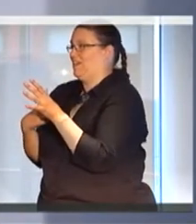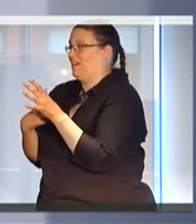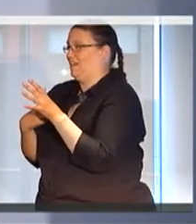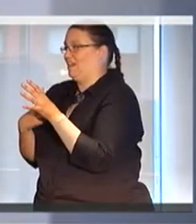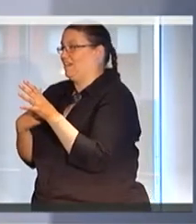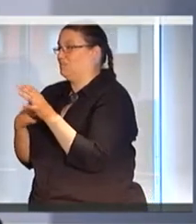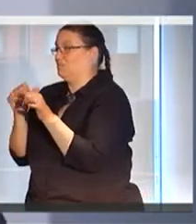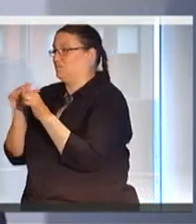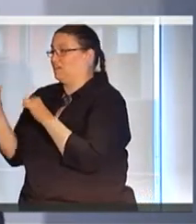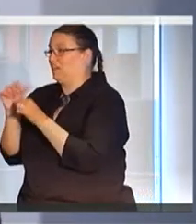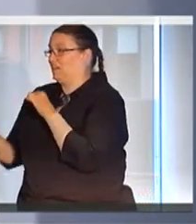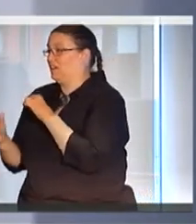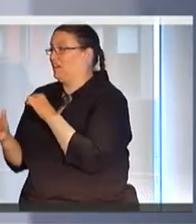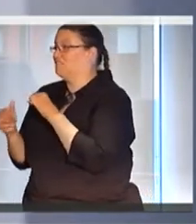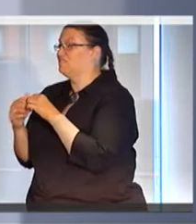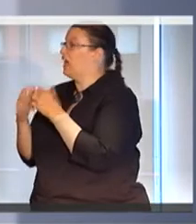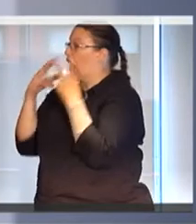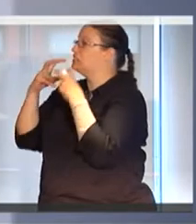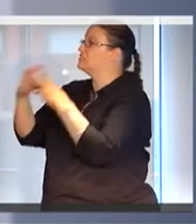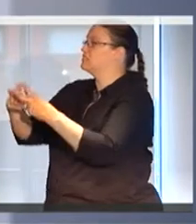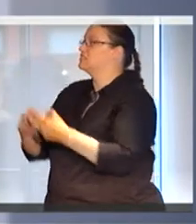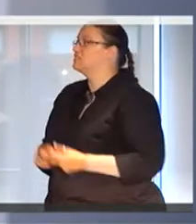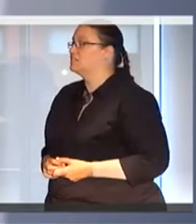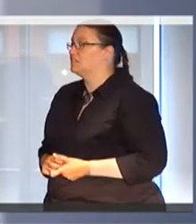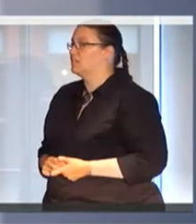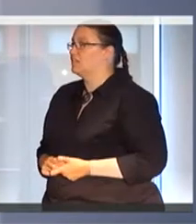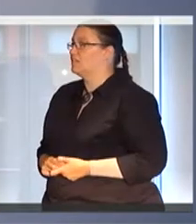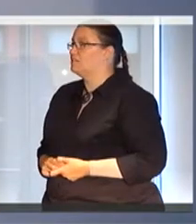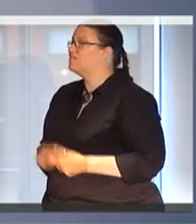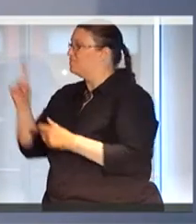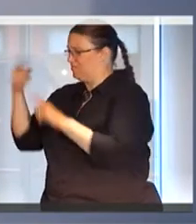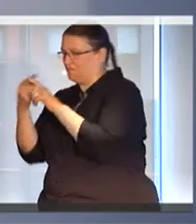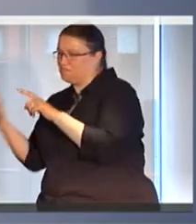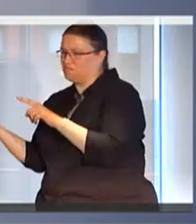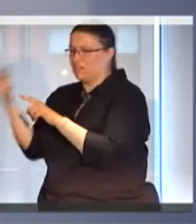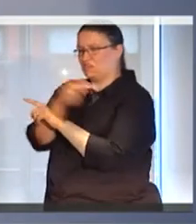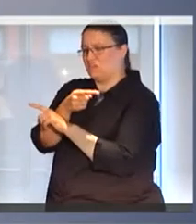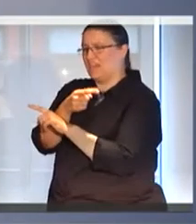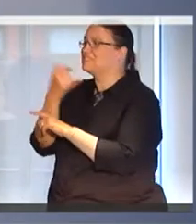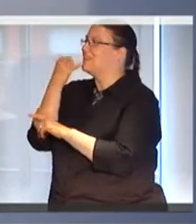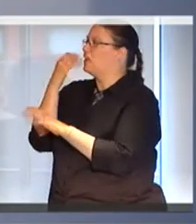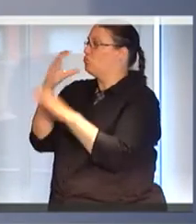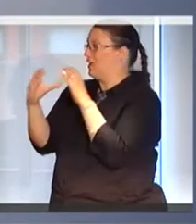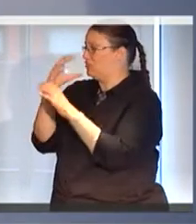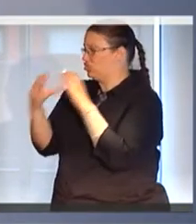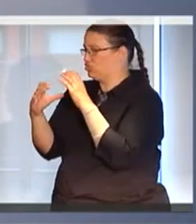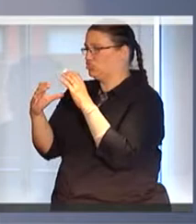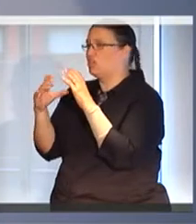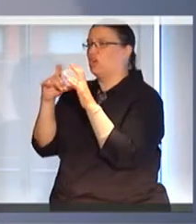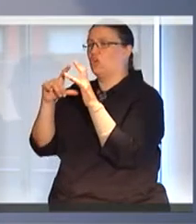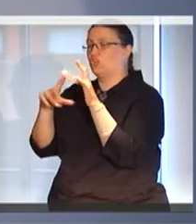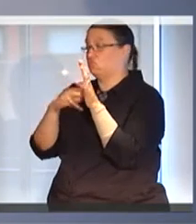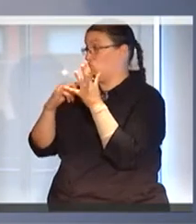analysis. I want to turn to the telecommunications consumer codes. A